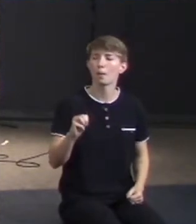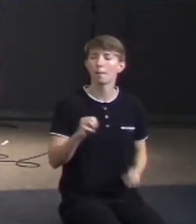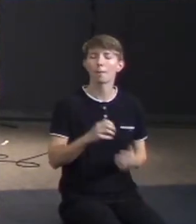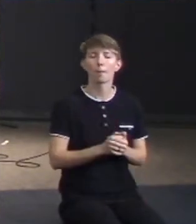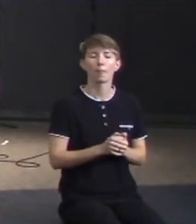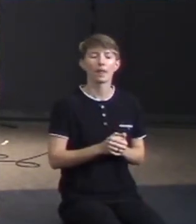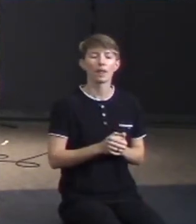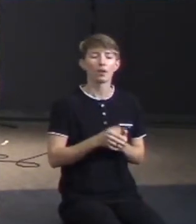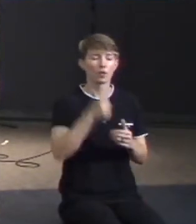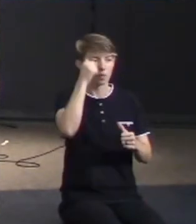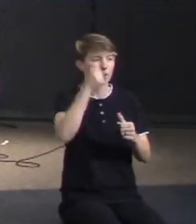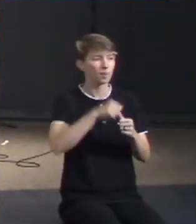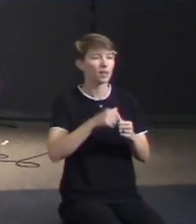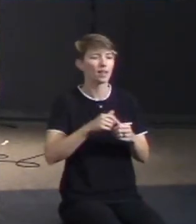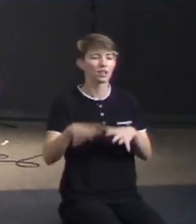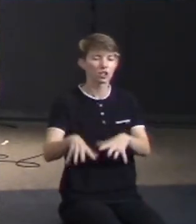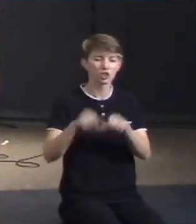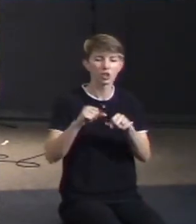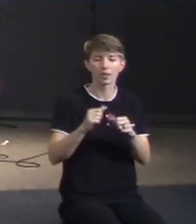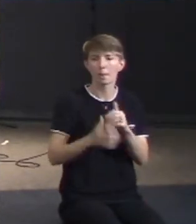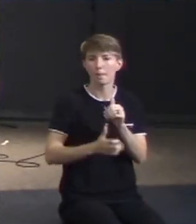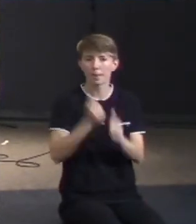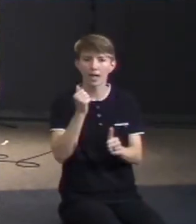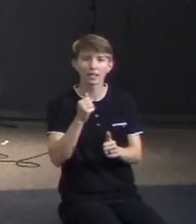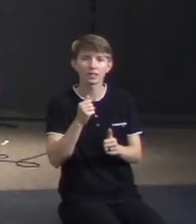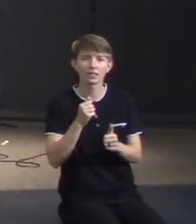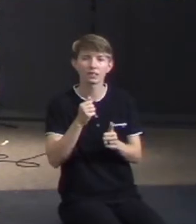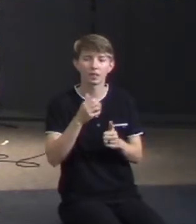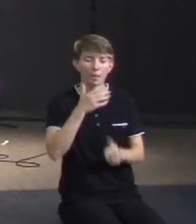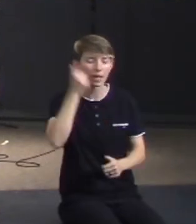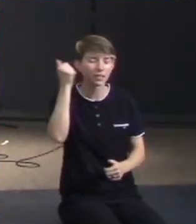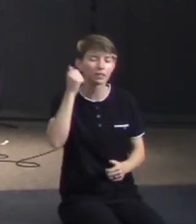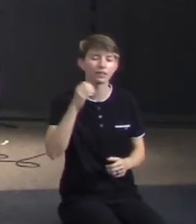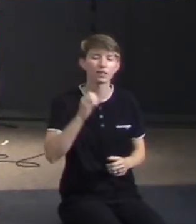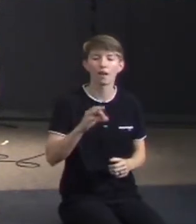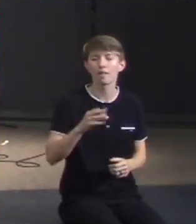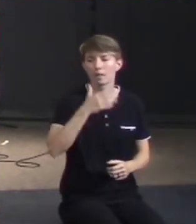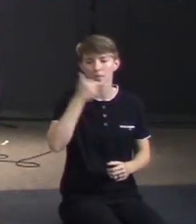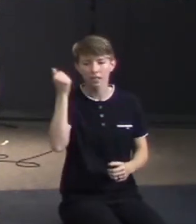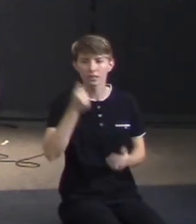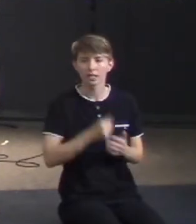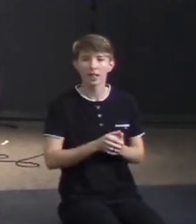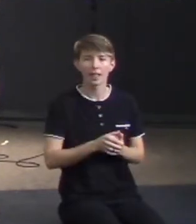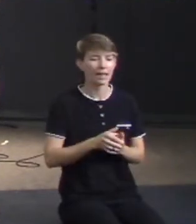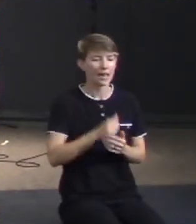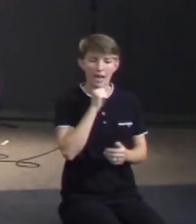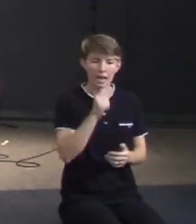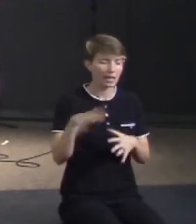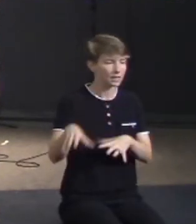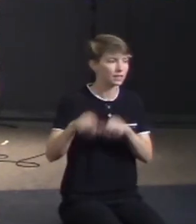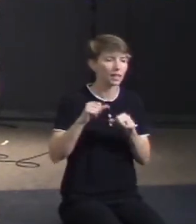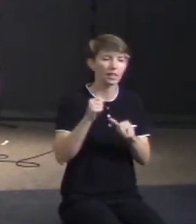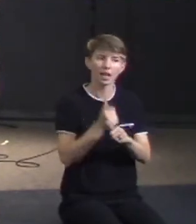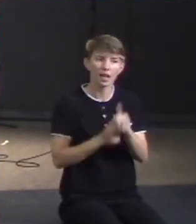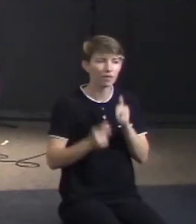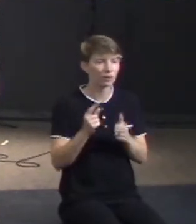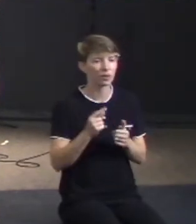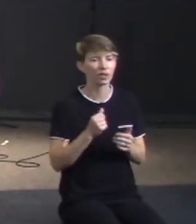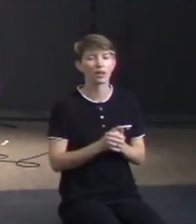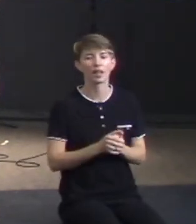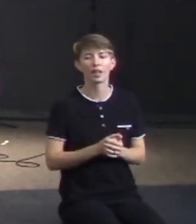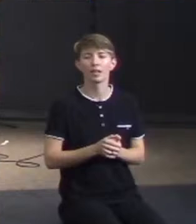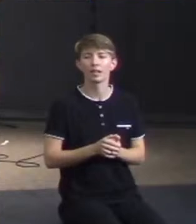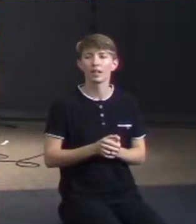of the best. Well, they didn't take everyone. They left a certain group behind to work the land. That group had a